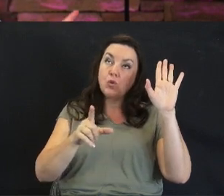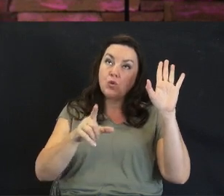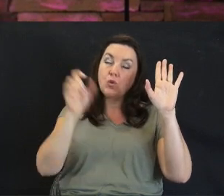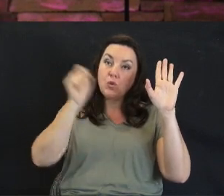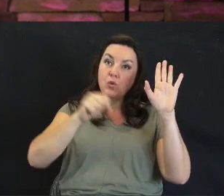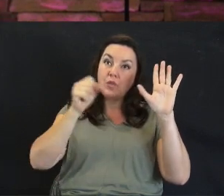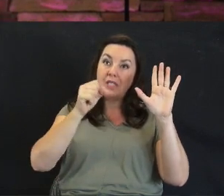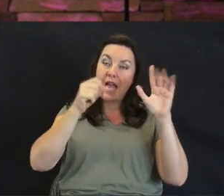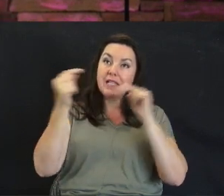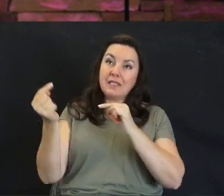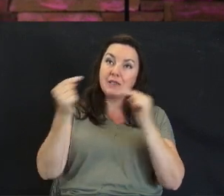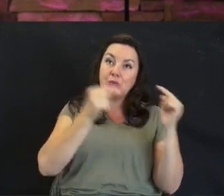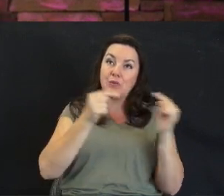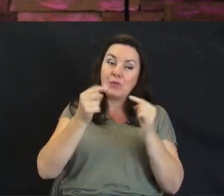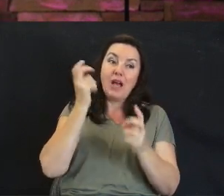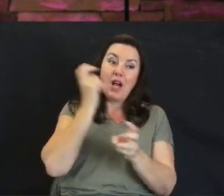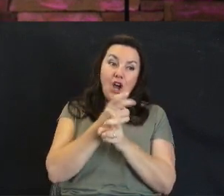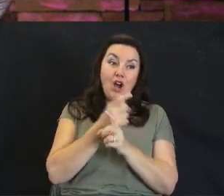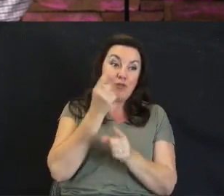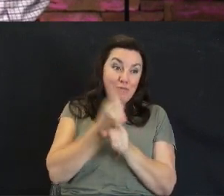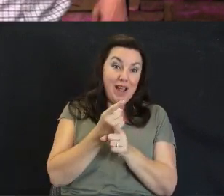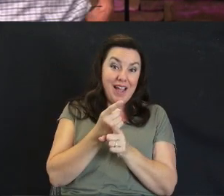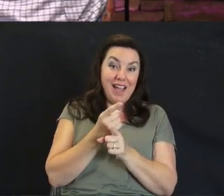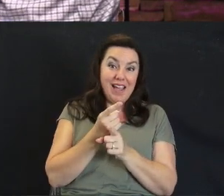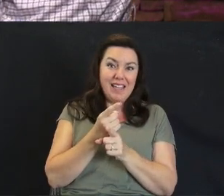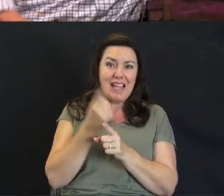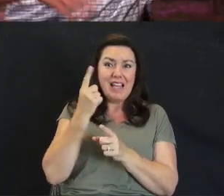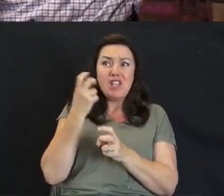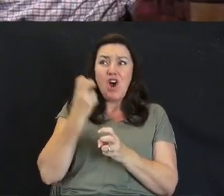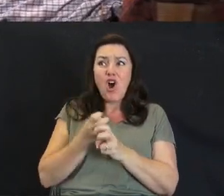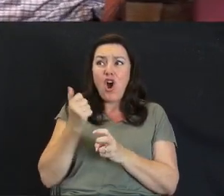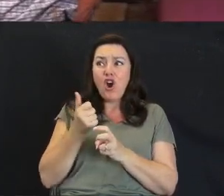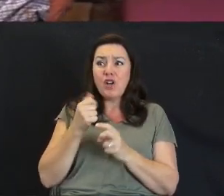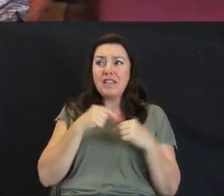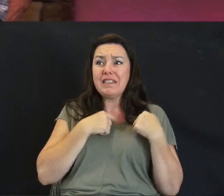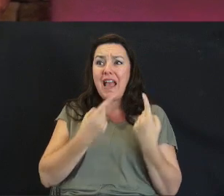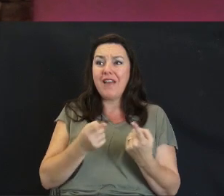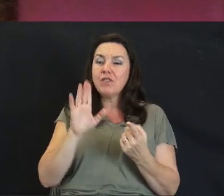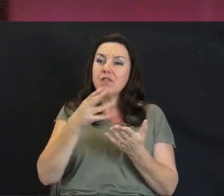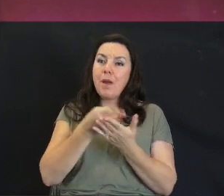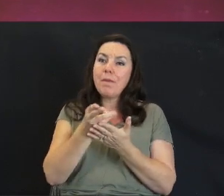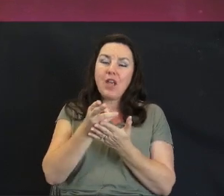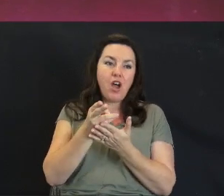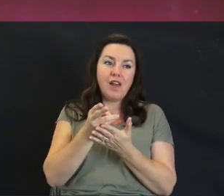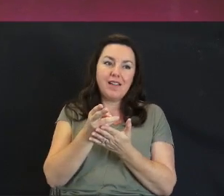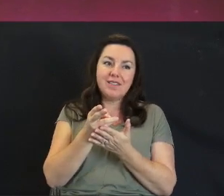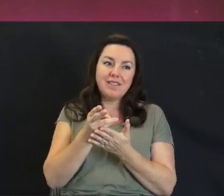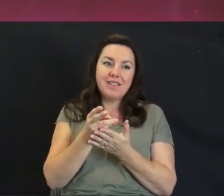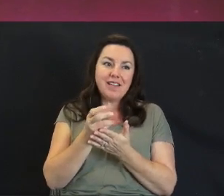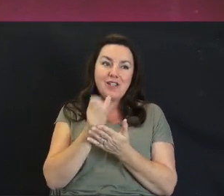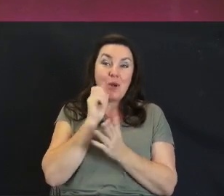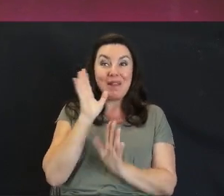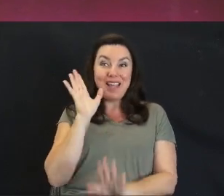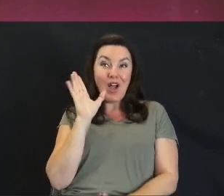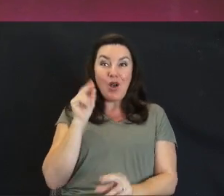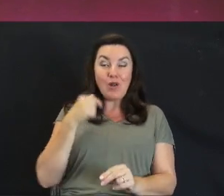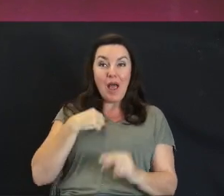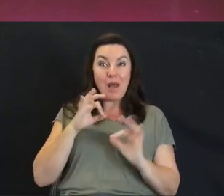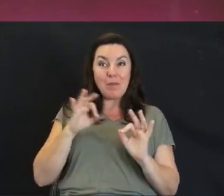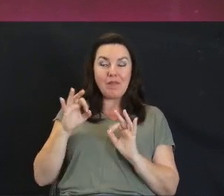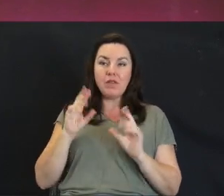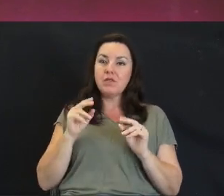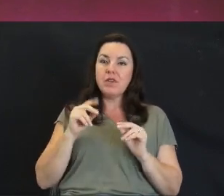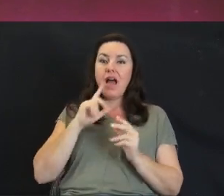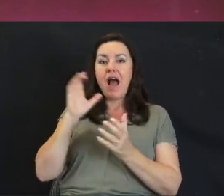Marriage is hard Is it not? It's like one of the hardest things ever Let's just all be honest Let's not Let's not be pious today I'm